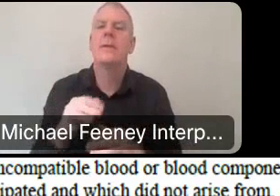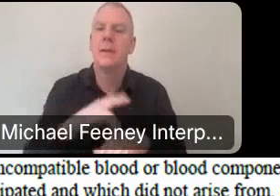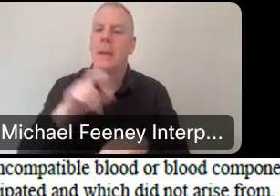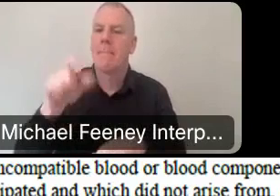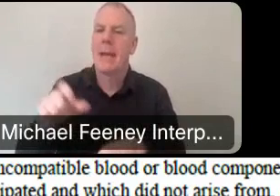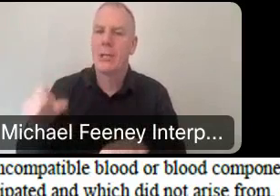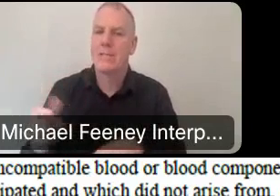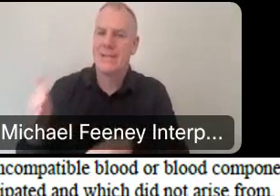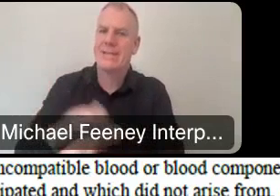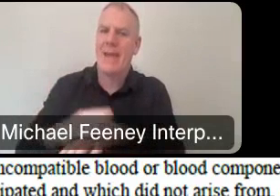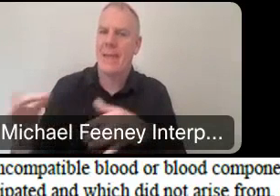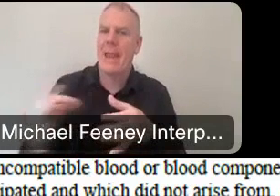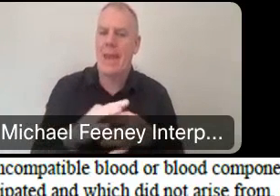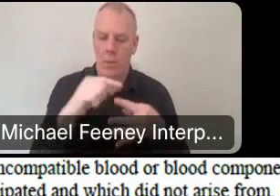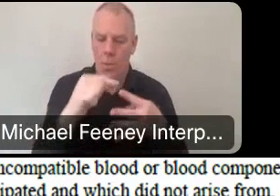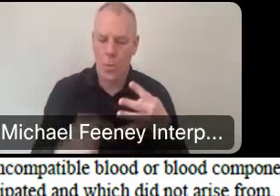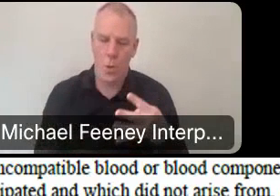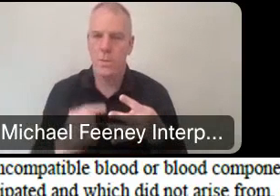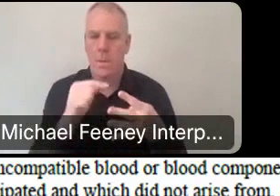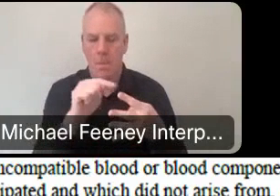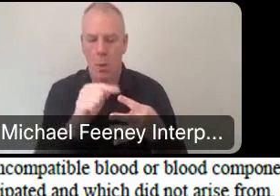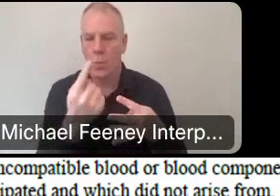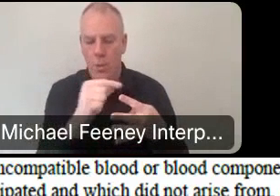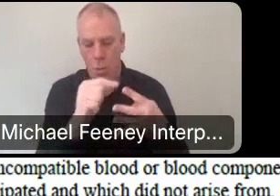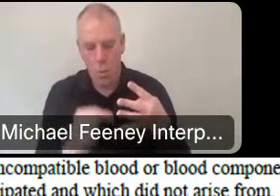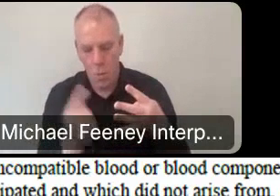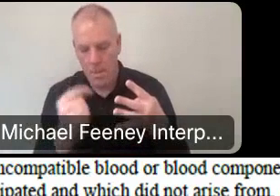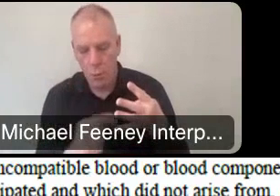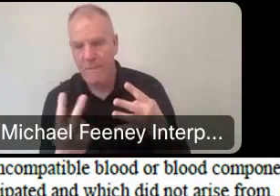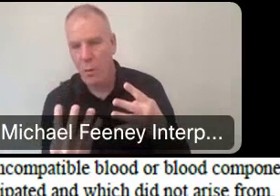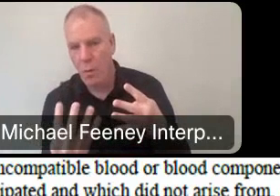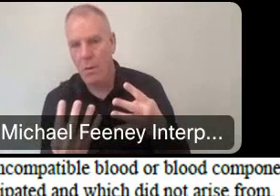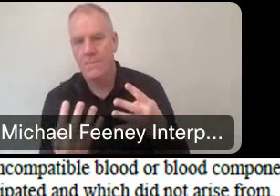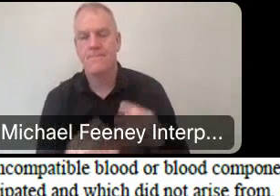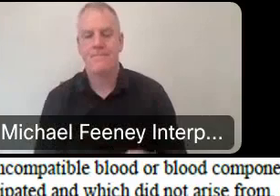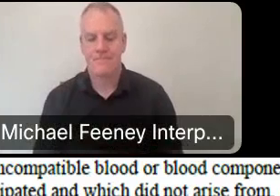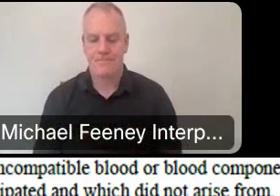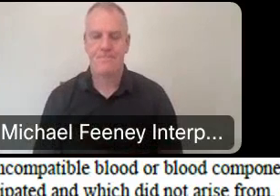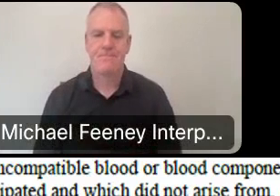death associated with those notifiable incidents.